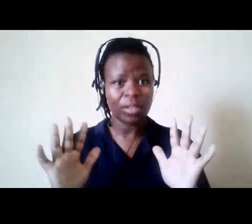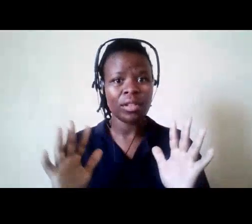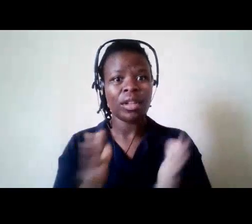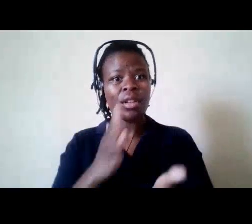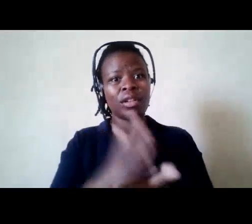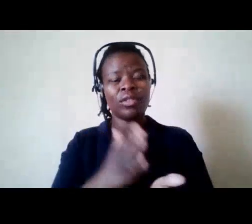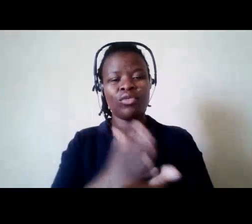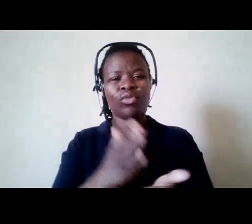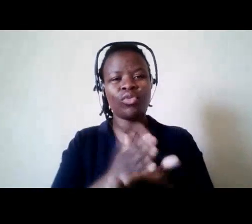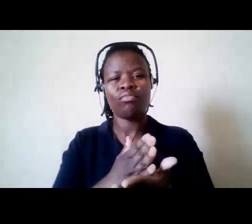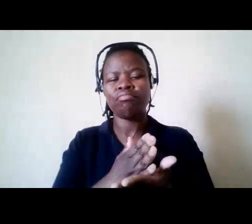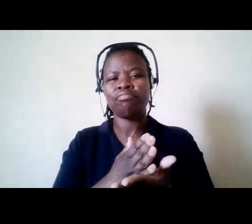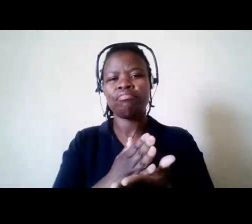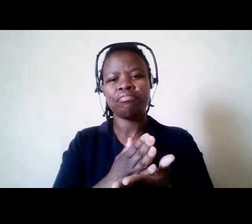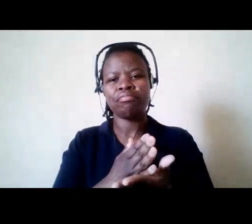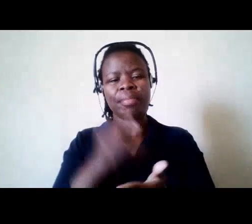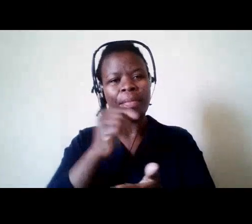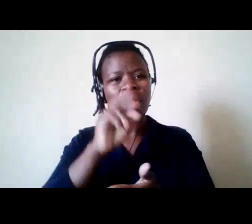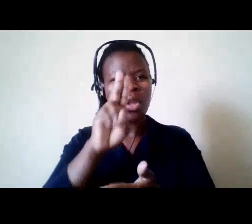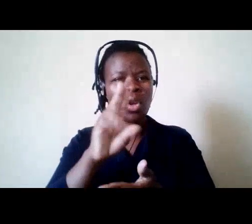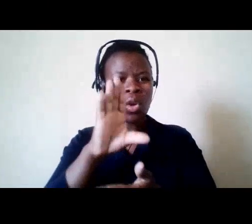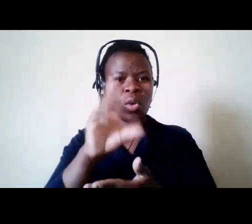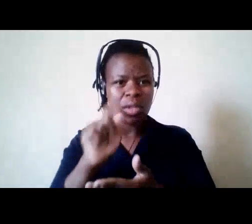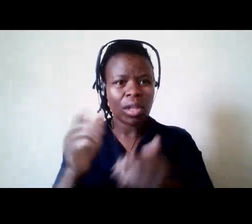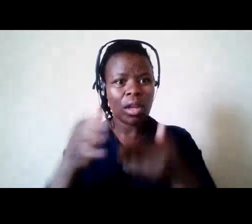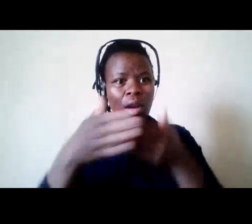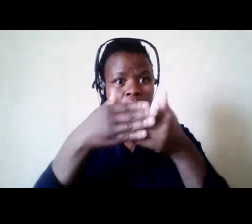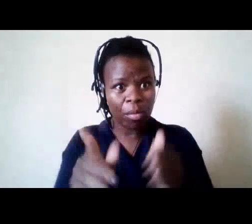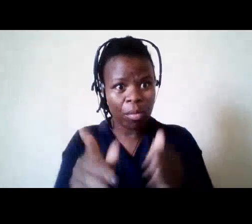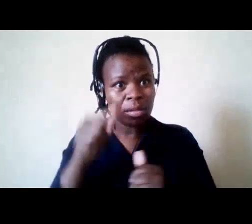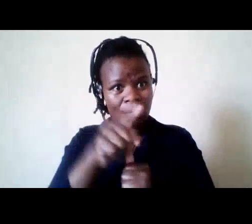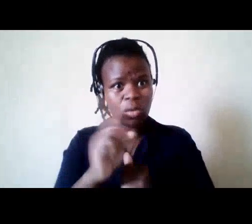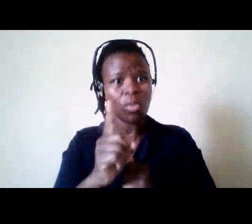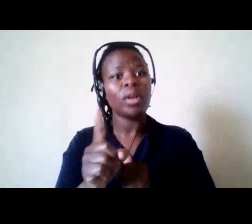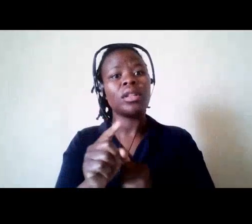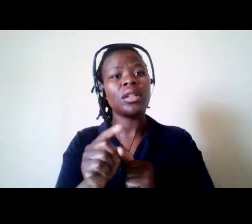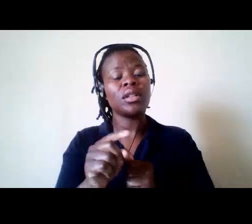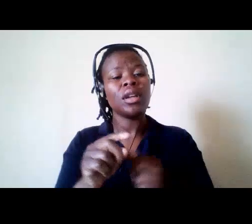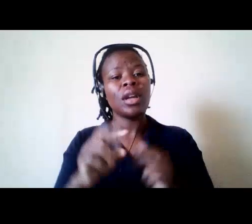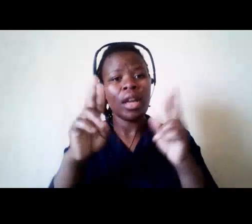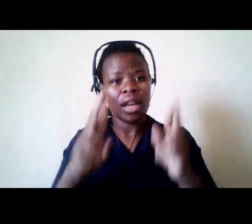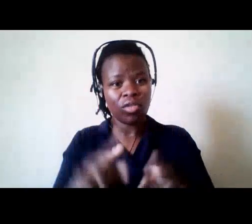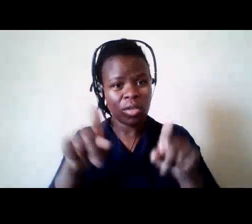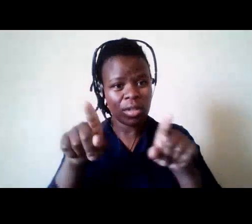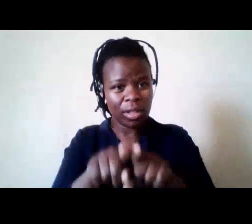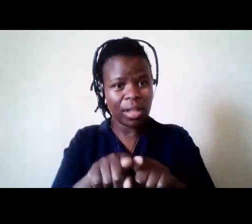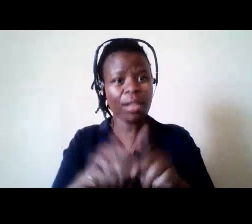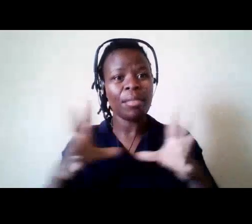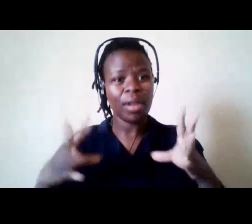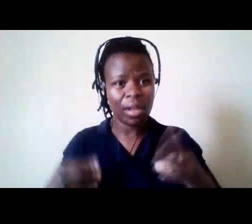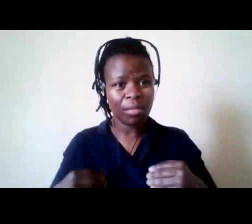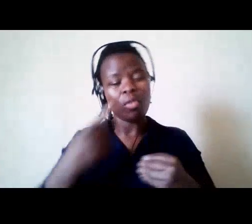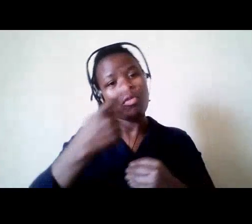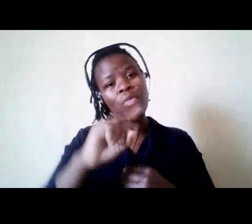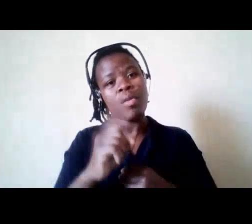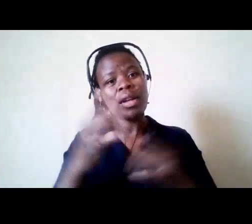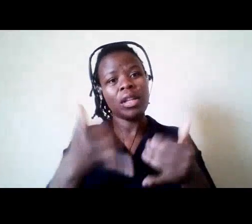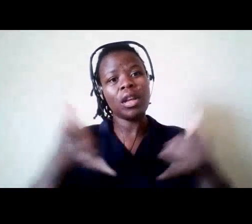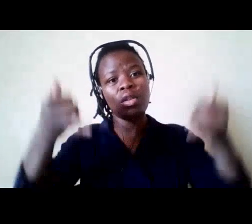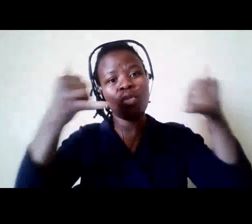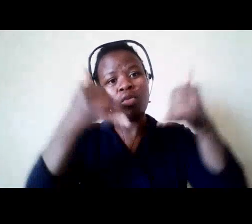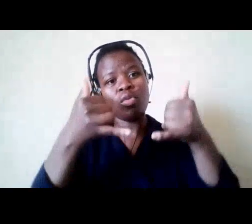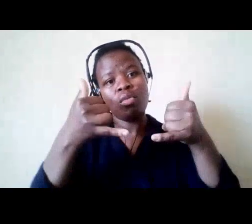Open Education Resource Award in 2025 and has been nominated for a global award. Okay. And then